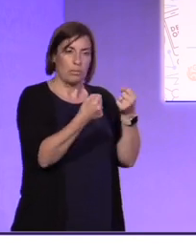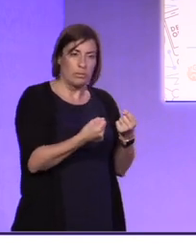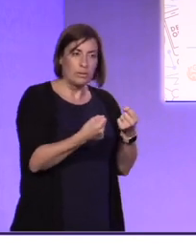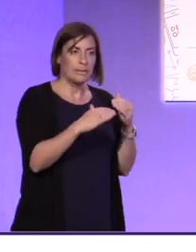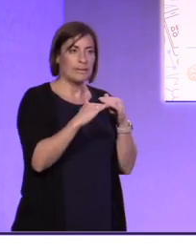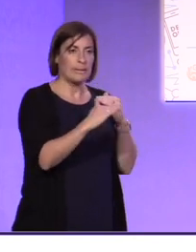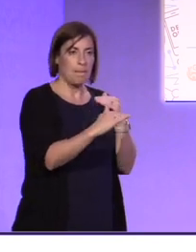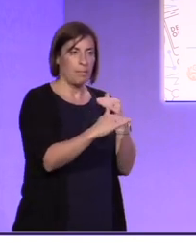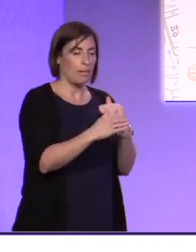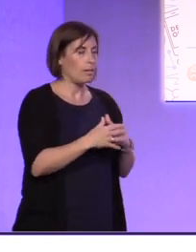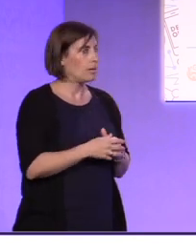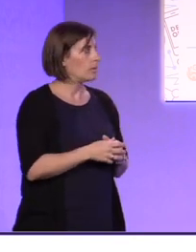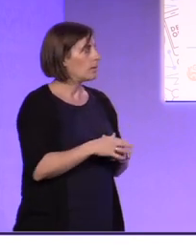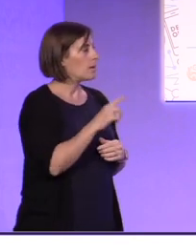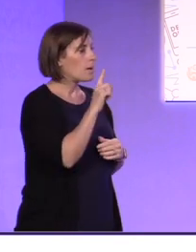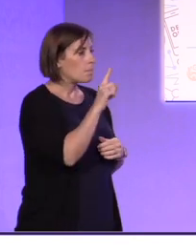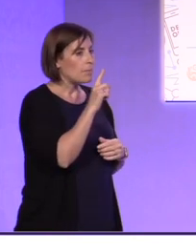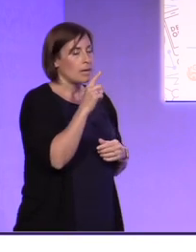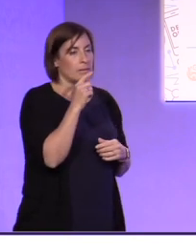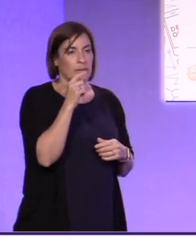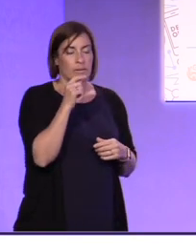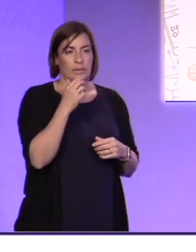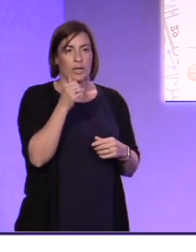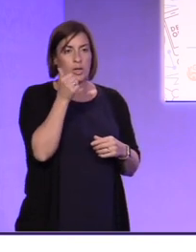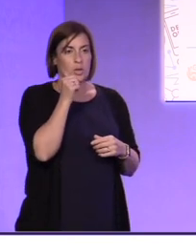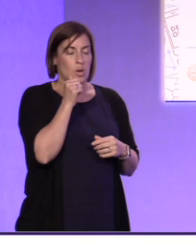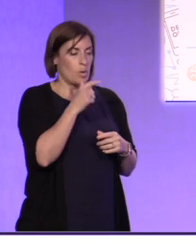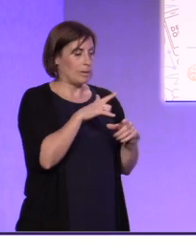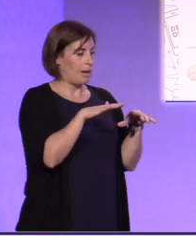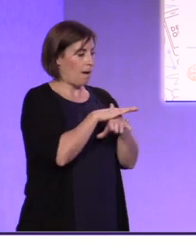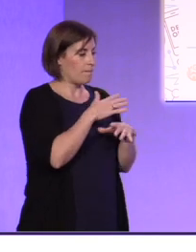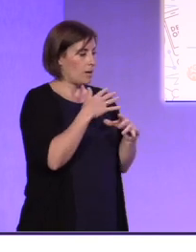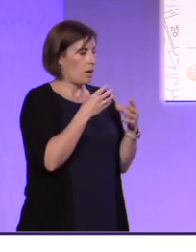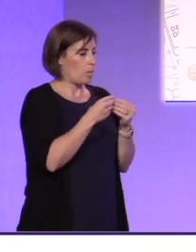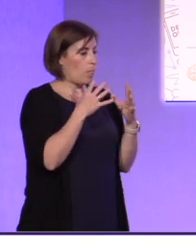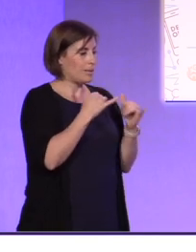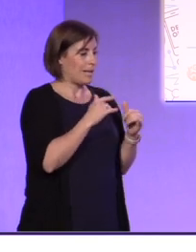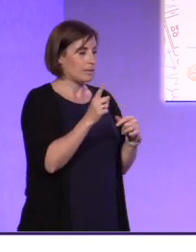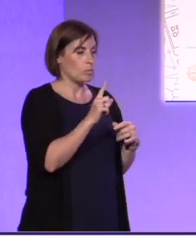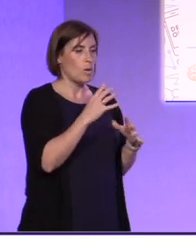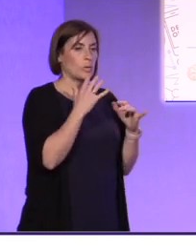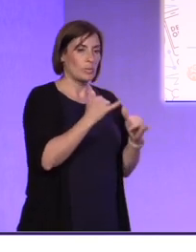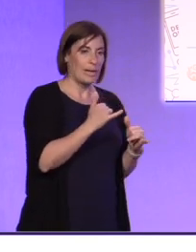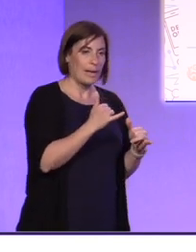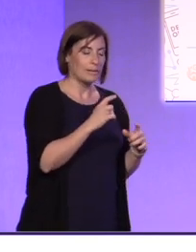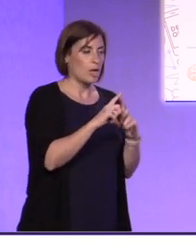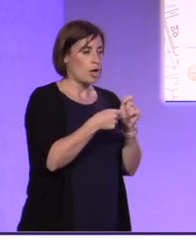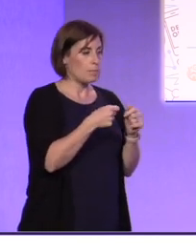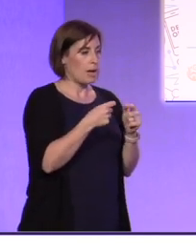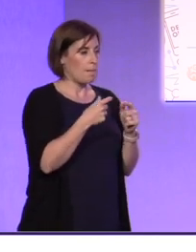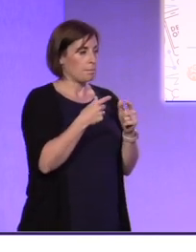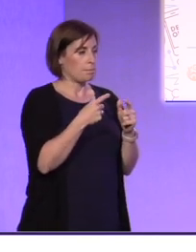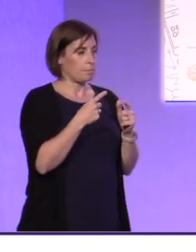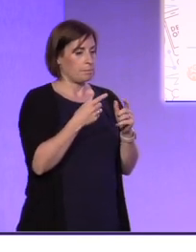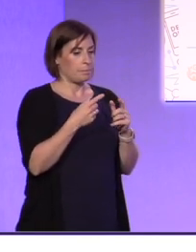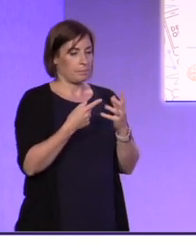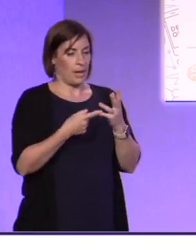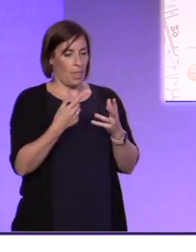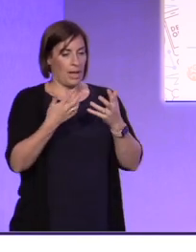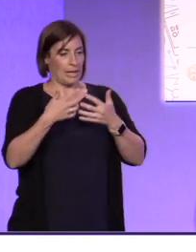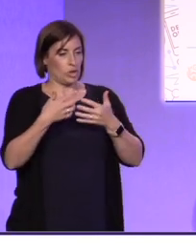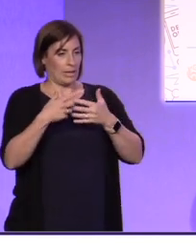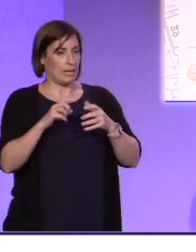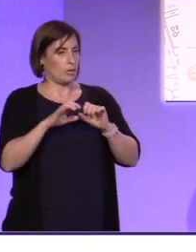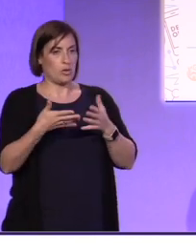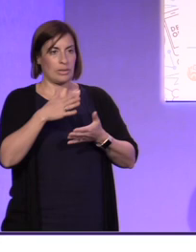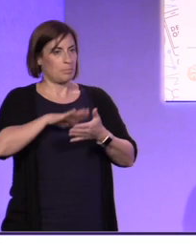that I noticed is when we have these conversations about what to cover and what to test, we often forget about the perspective of less experienced engineers. We think